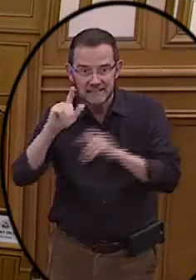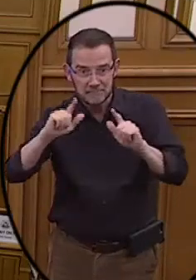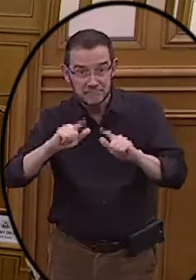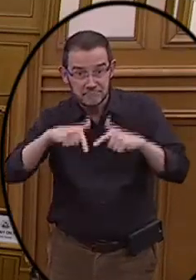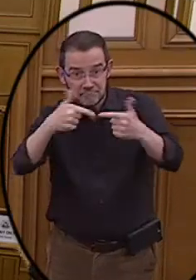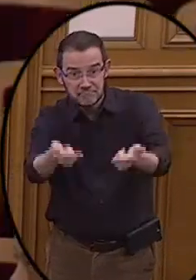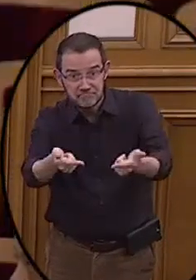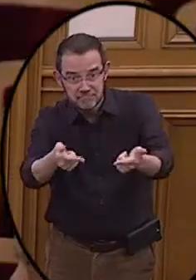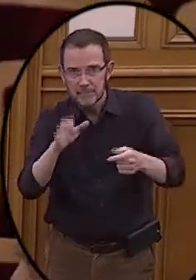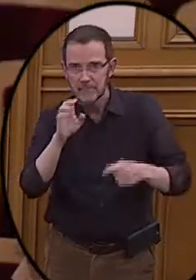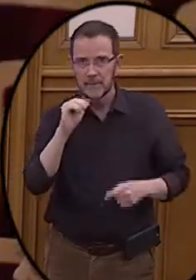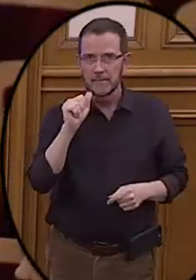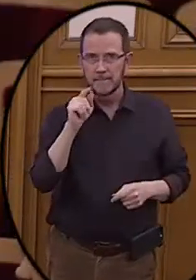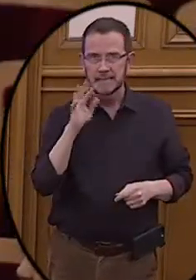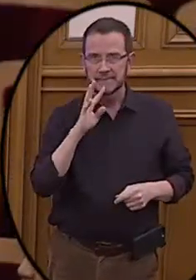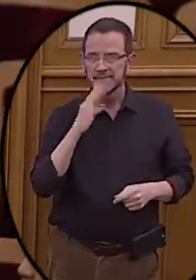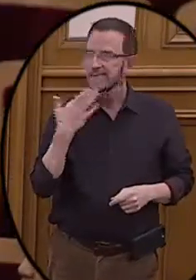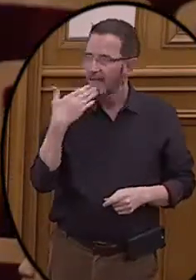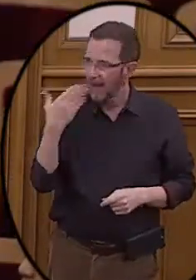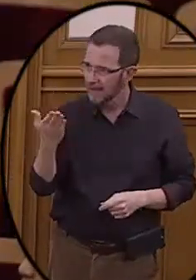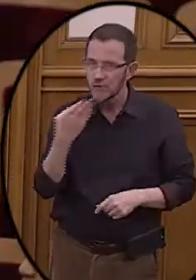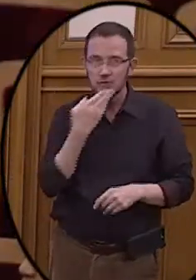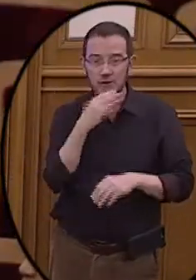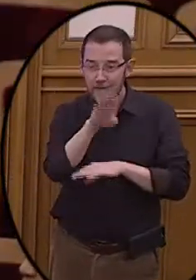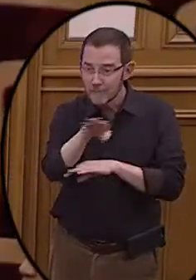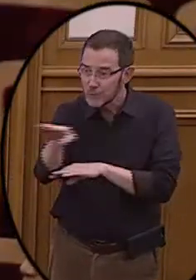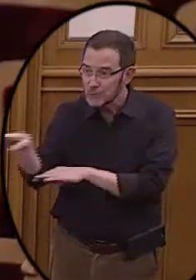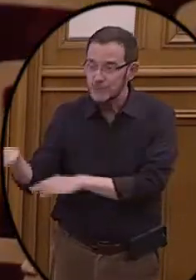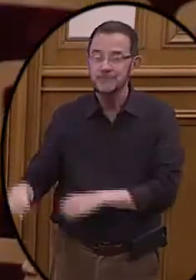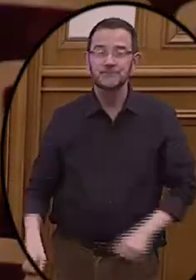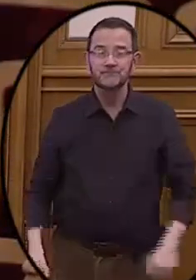yours. Thank you. Good afternoon.